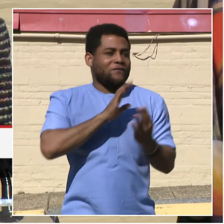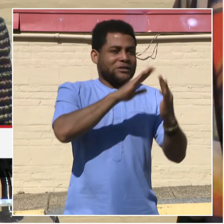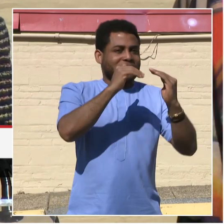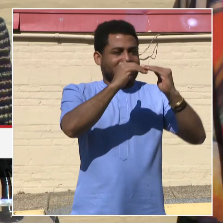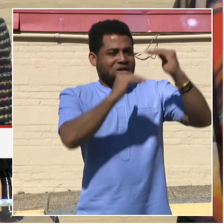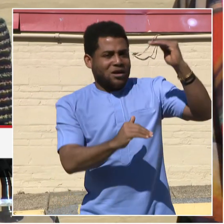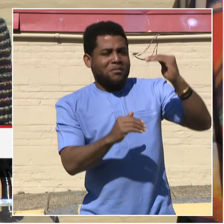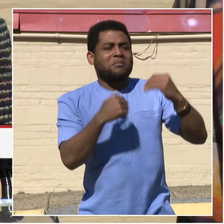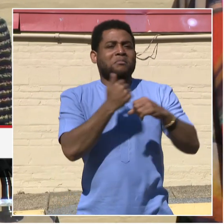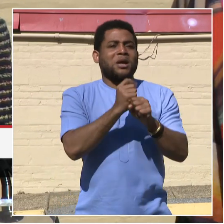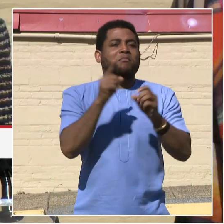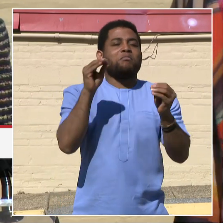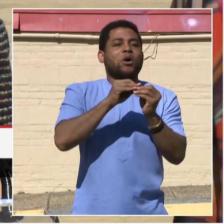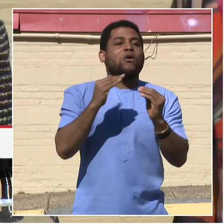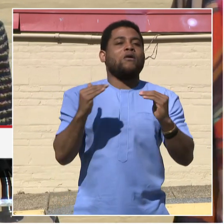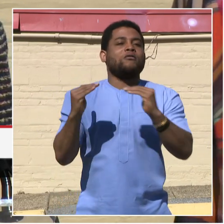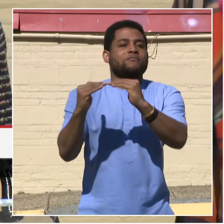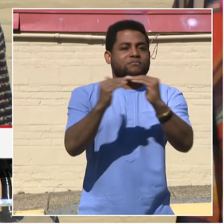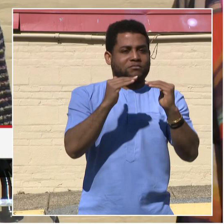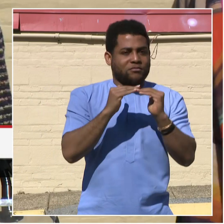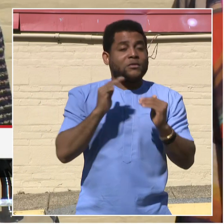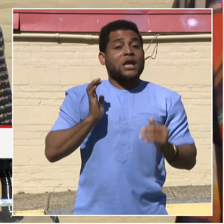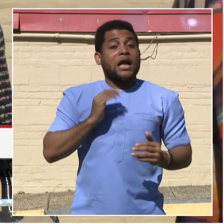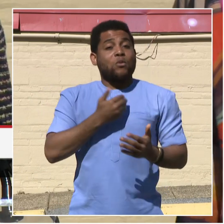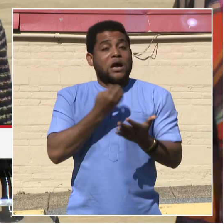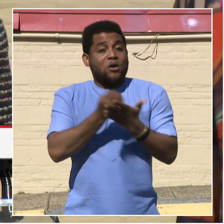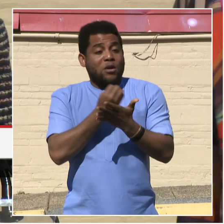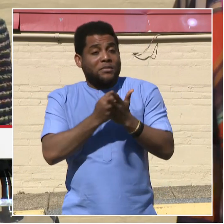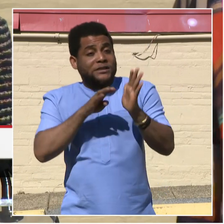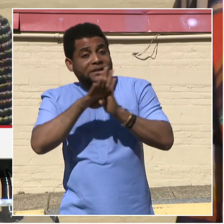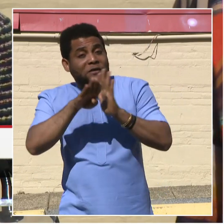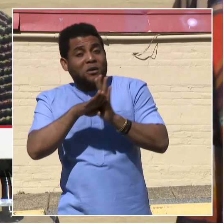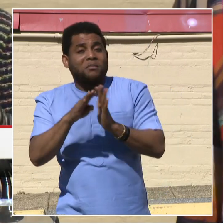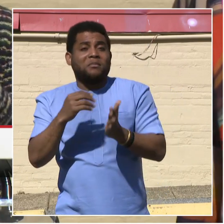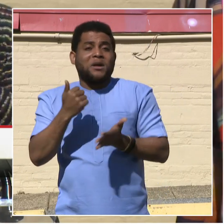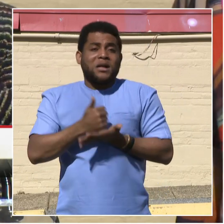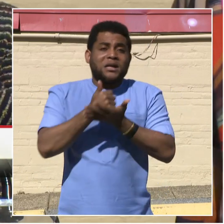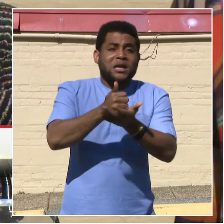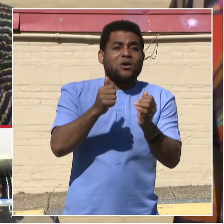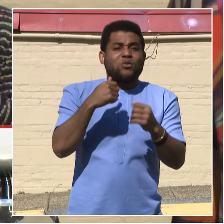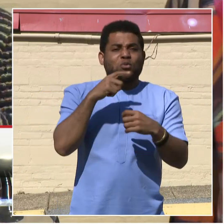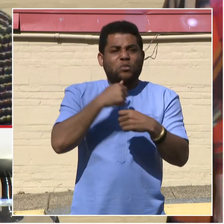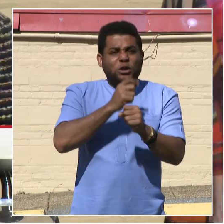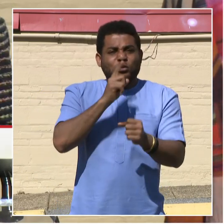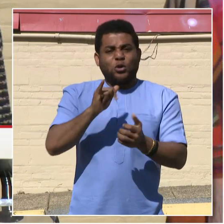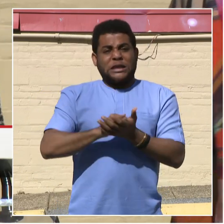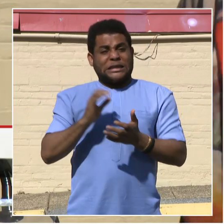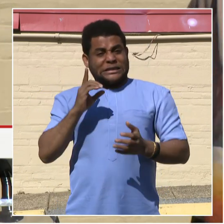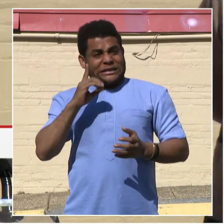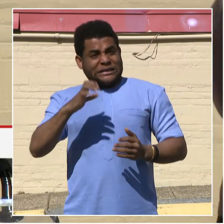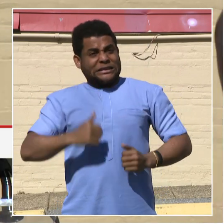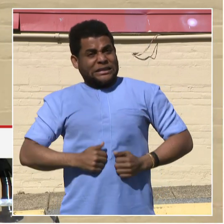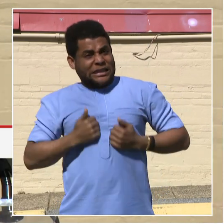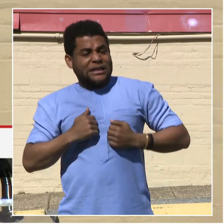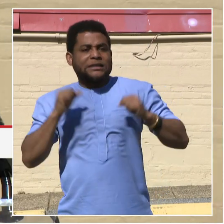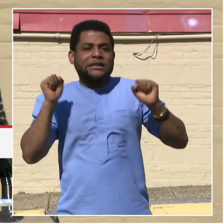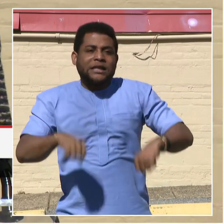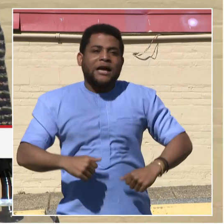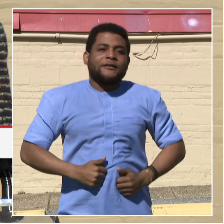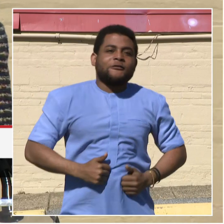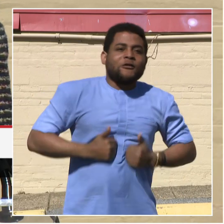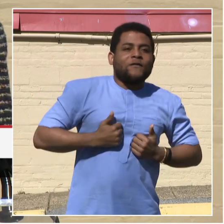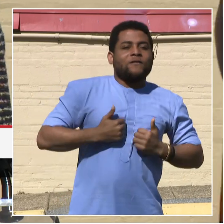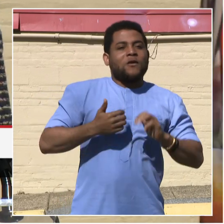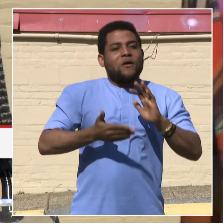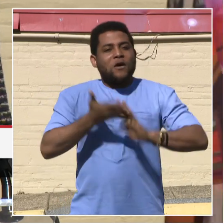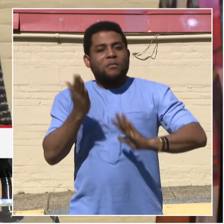essential component of our economic inclusion platform to make sure residents in every zip code can thrive and operate successful businesses.